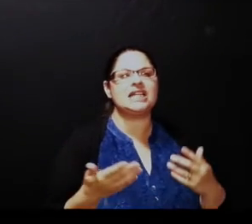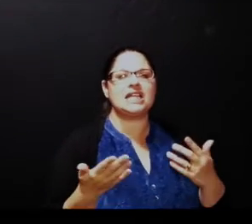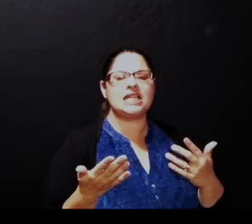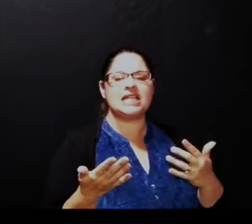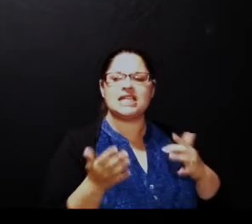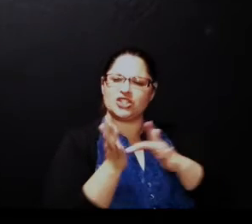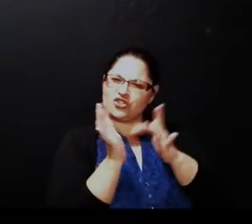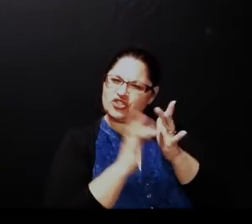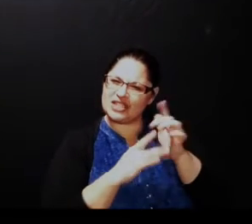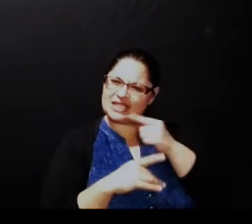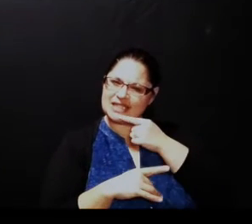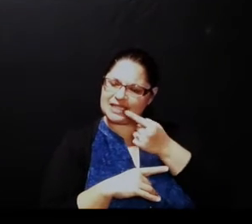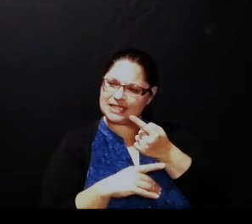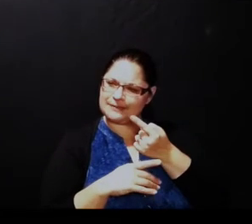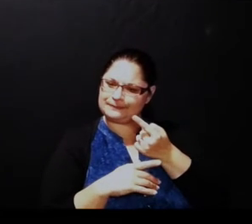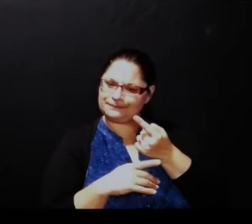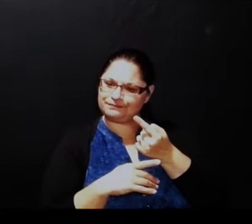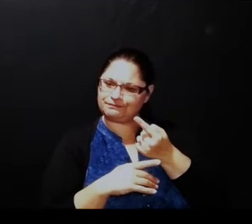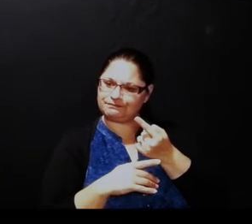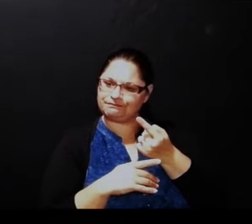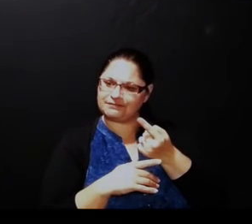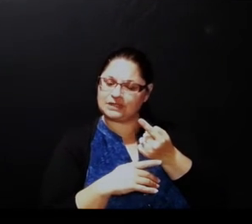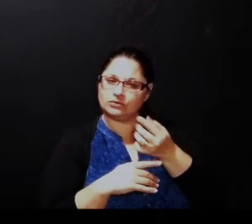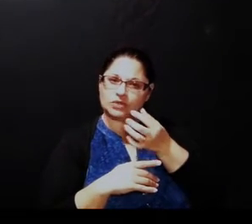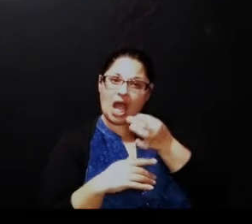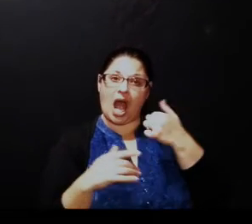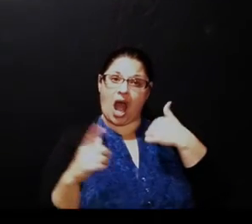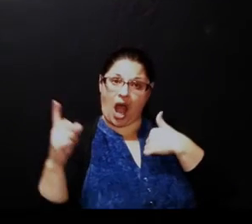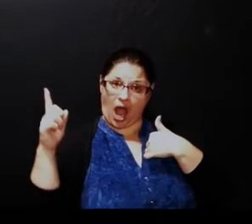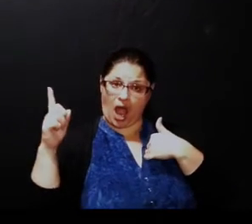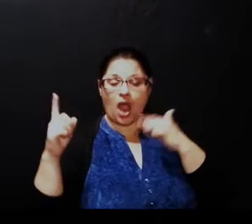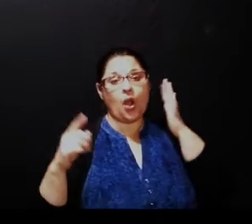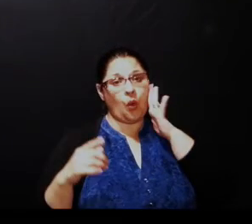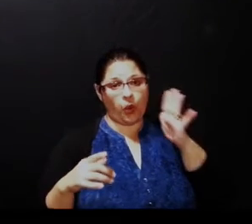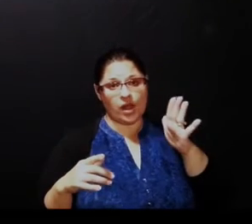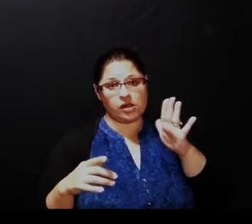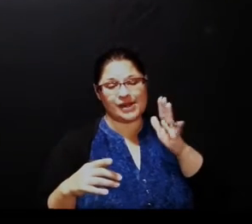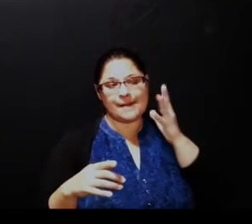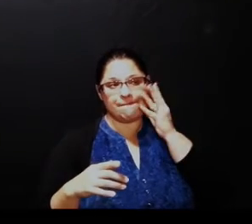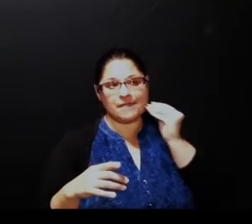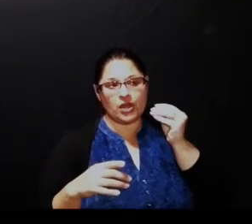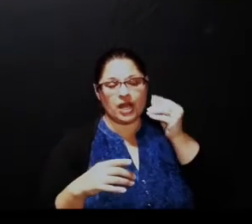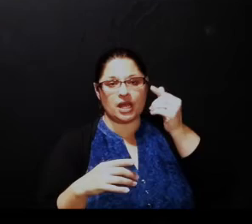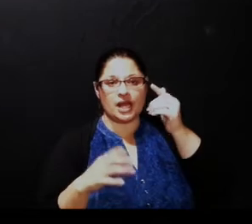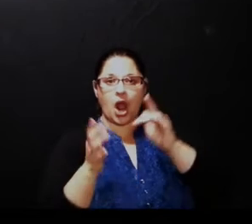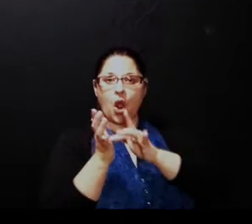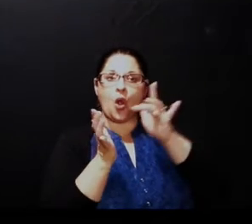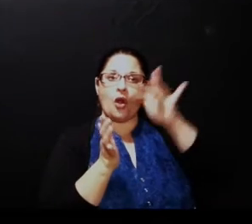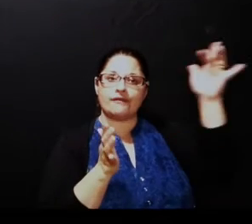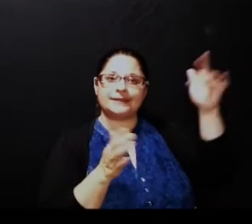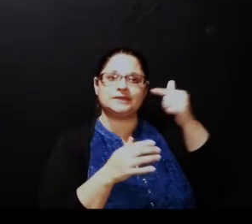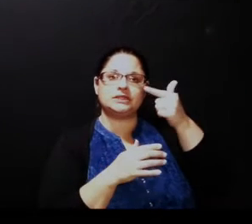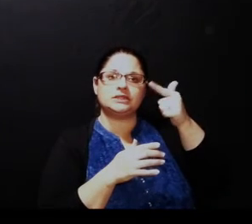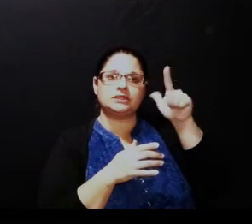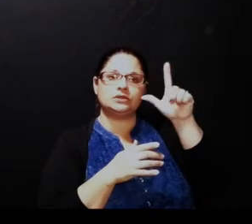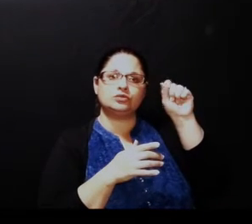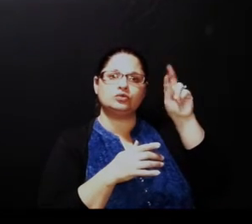in essence, what's going to happen, he could have said, and maybe in our minds he should have said, I'm going to